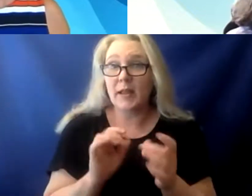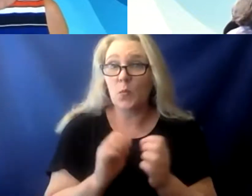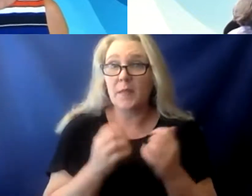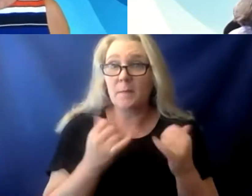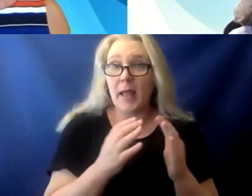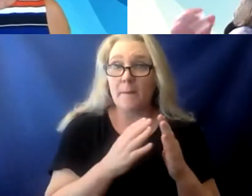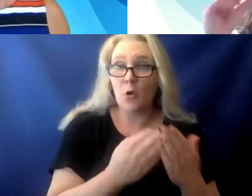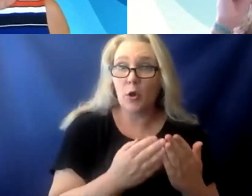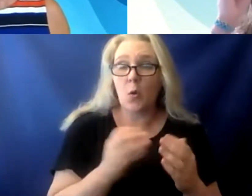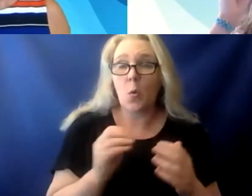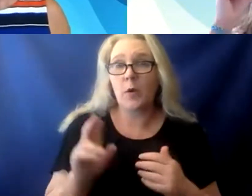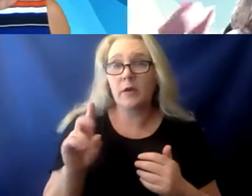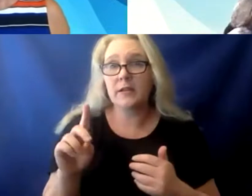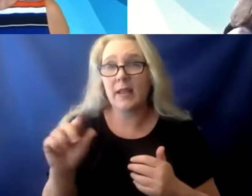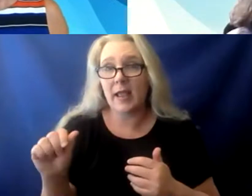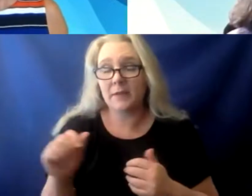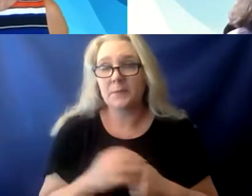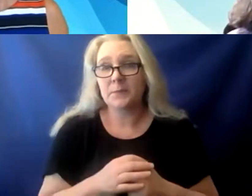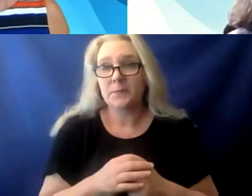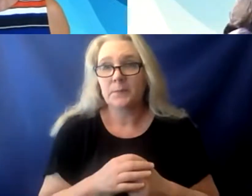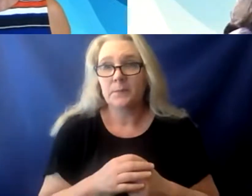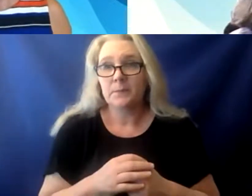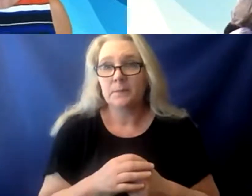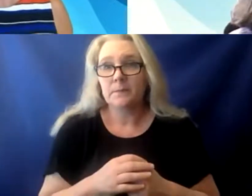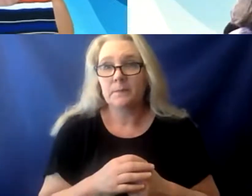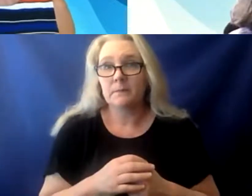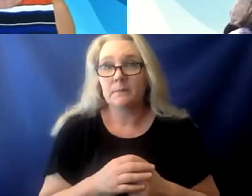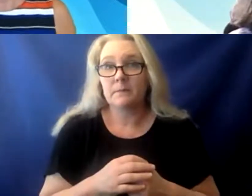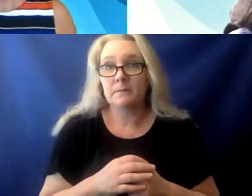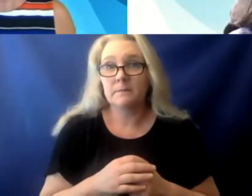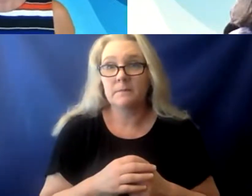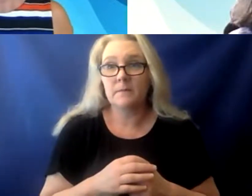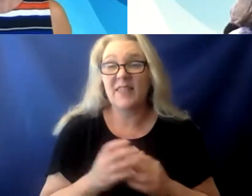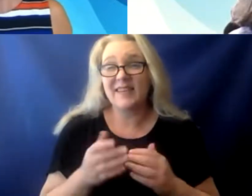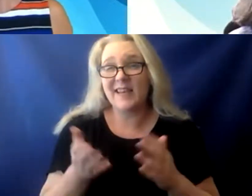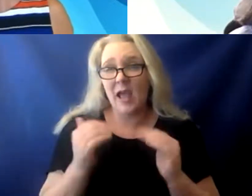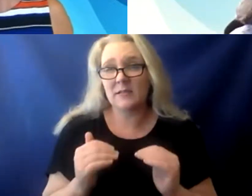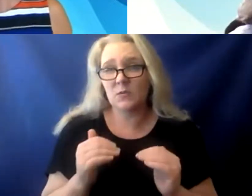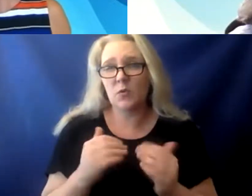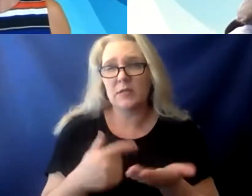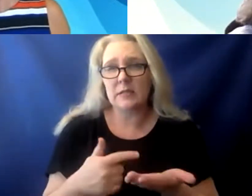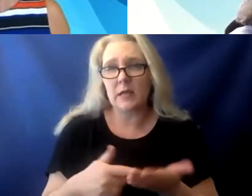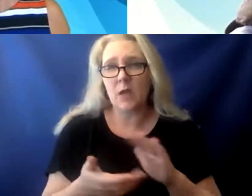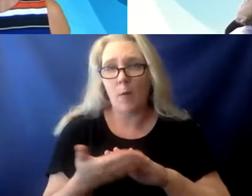before I bring us back to some operations discussions on how we're going to move all this forward?